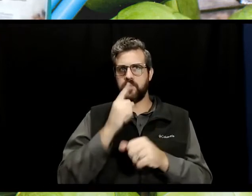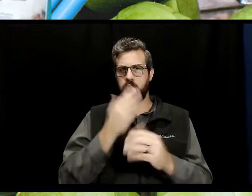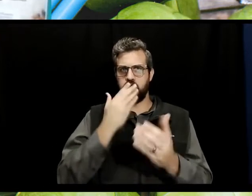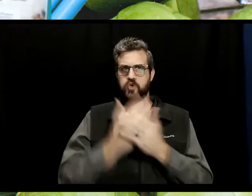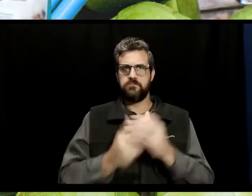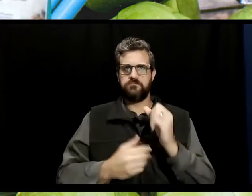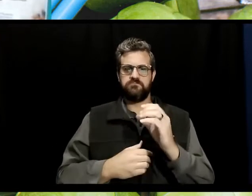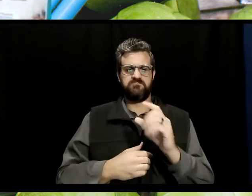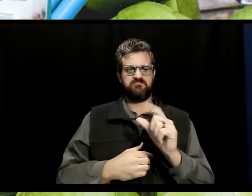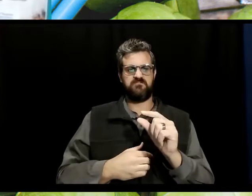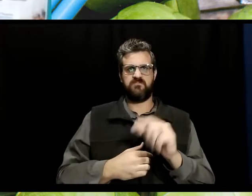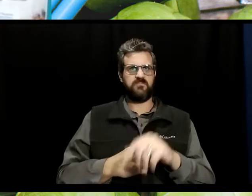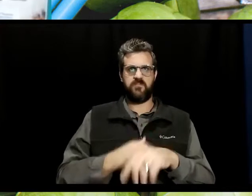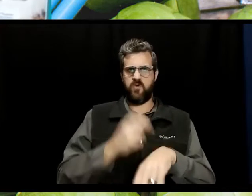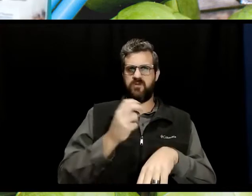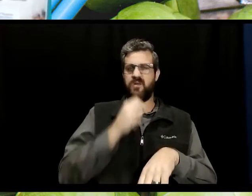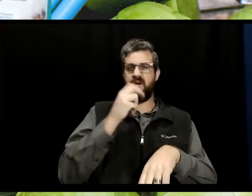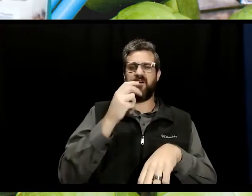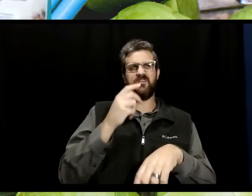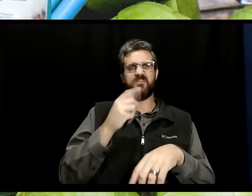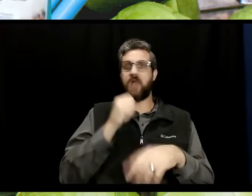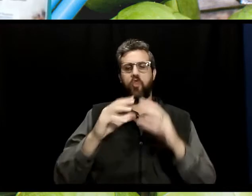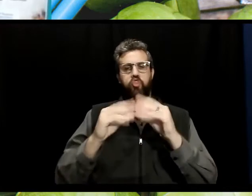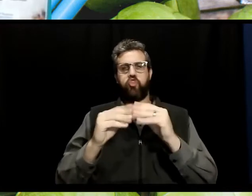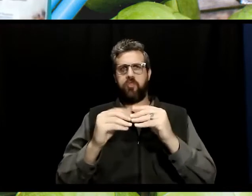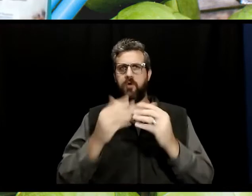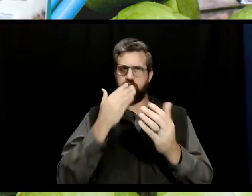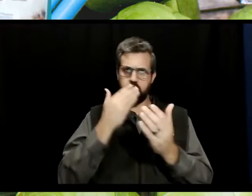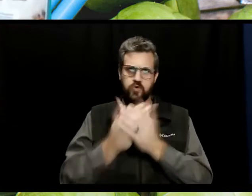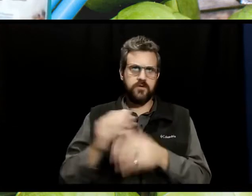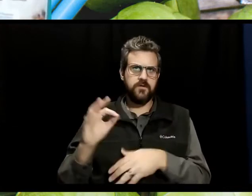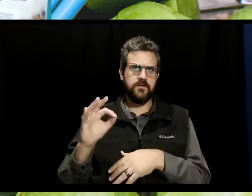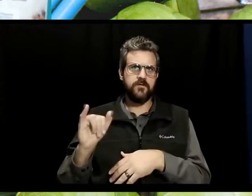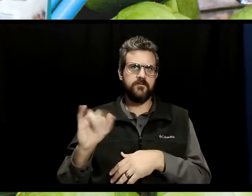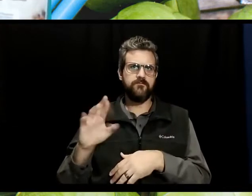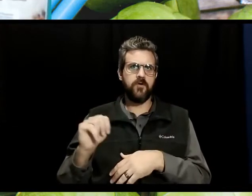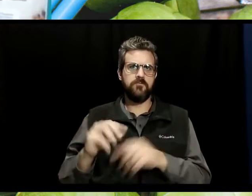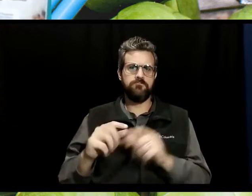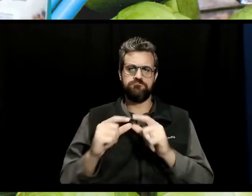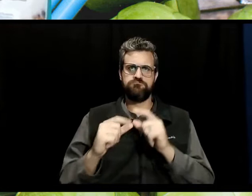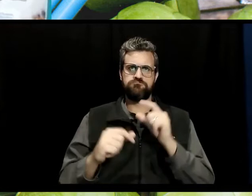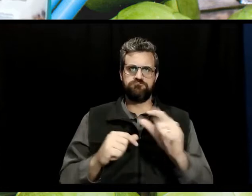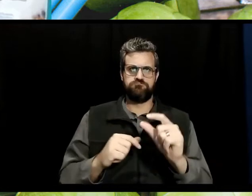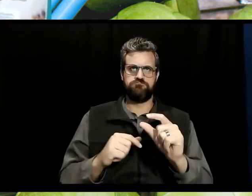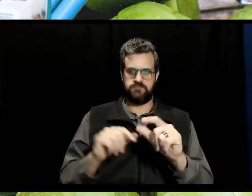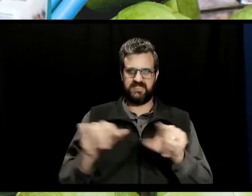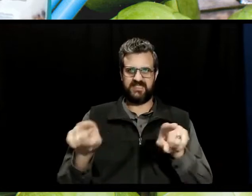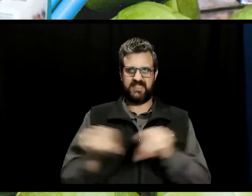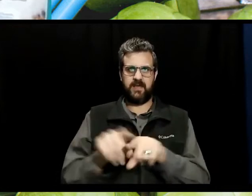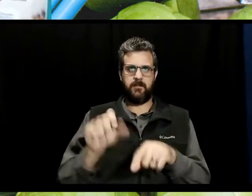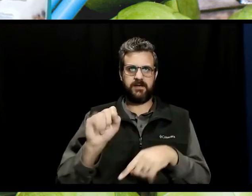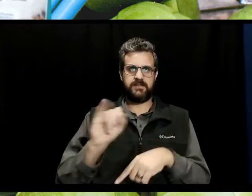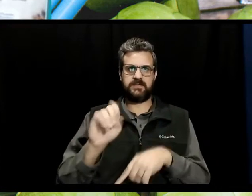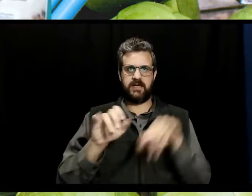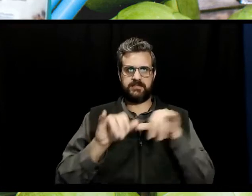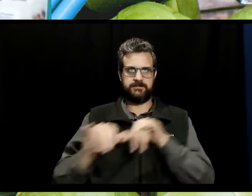want them to be too mushy, and you want them to be very similar in size. So our recipe tells us